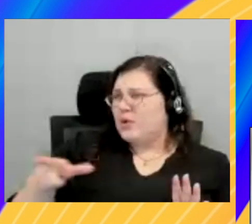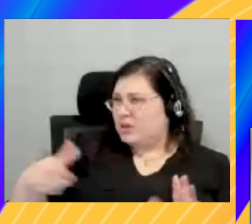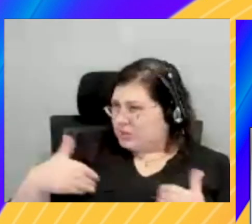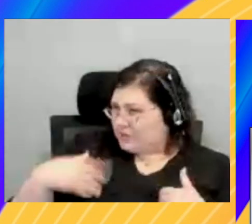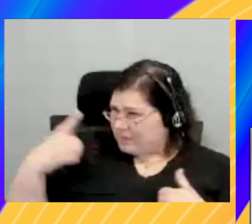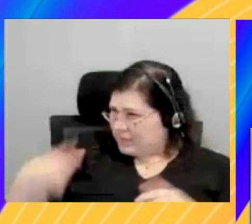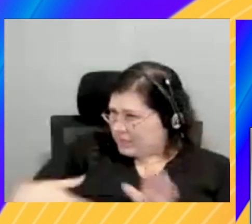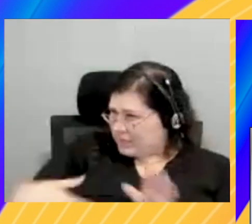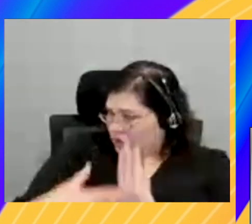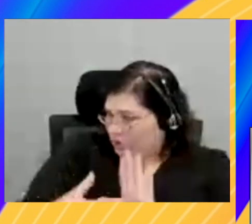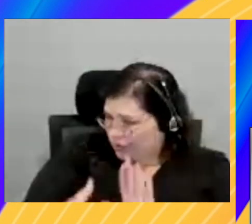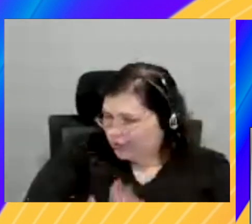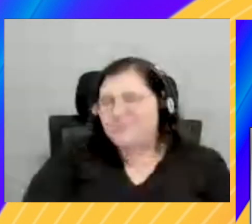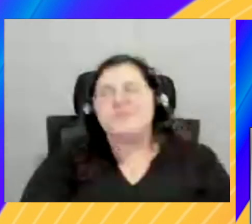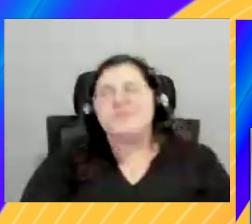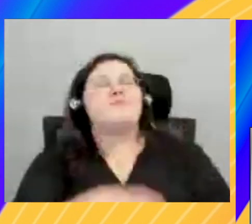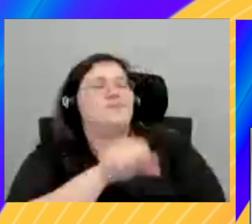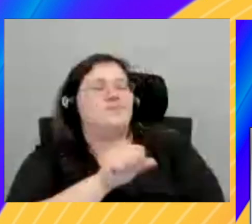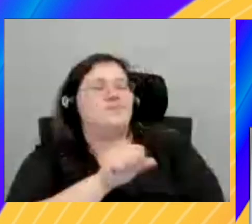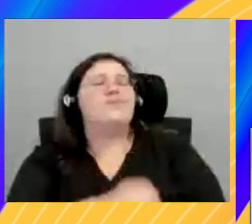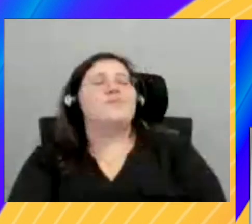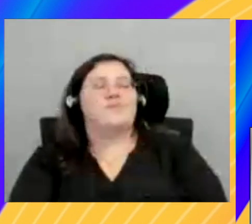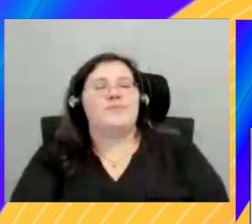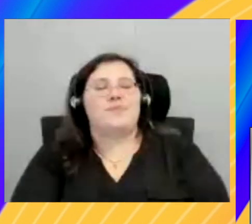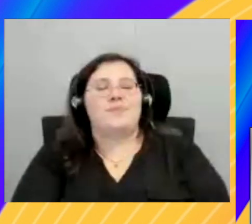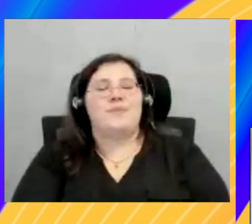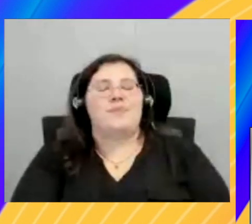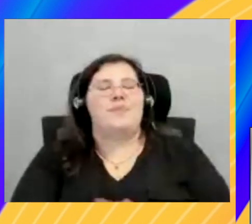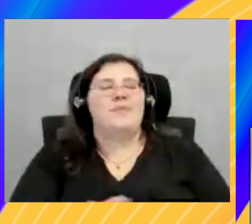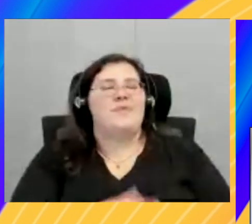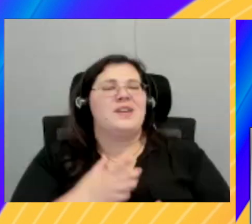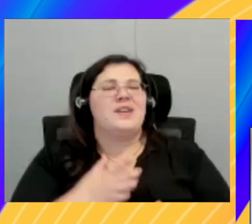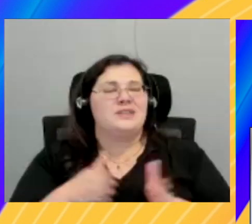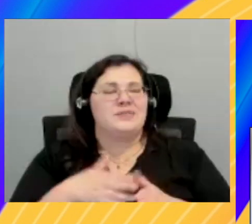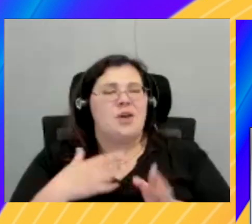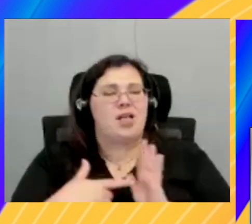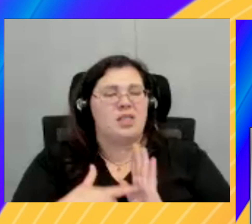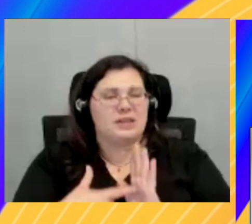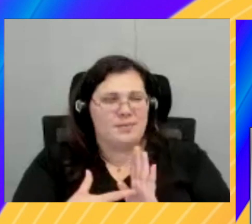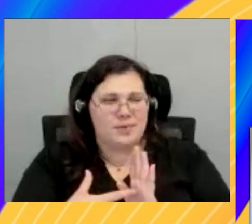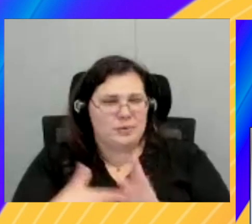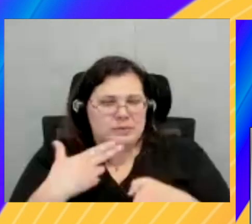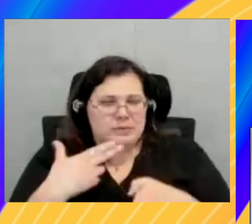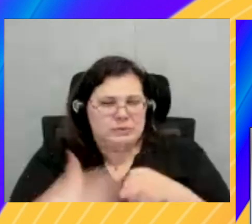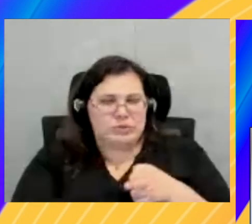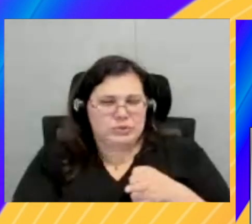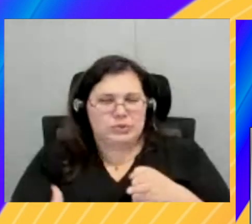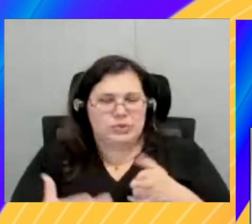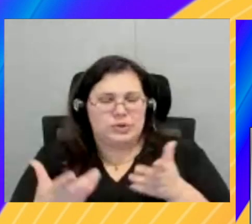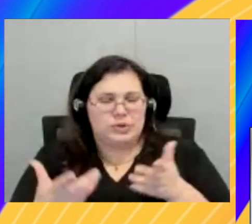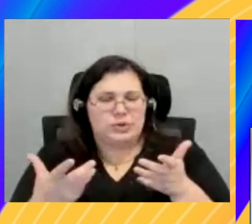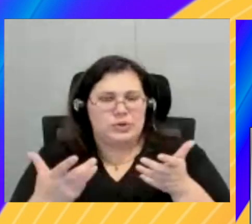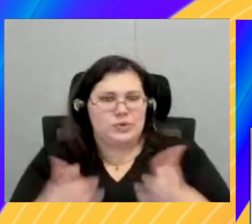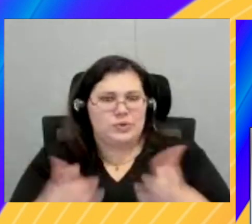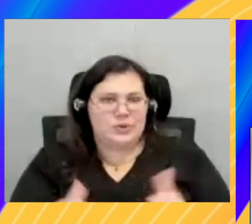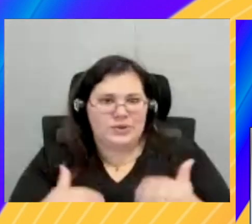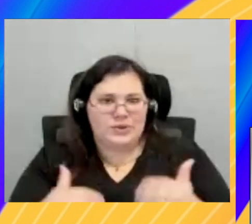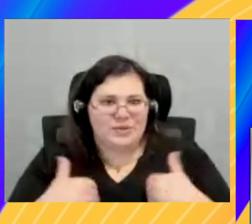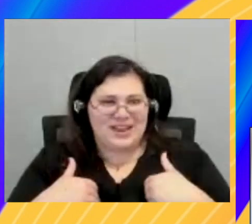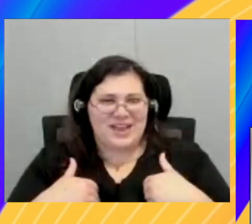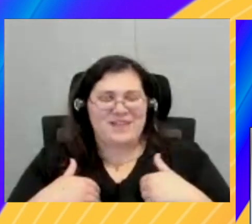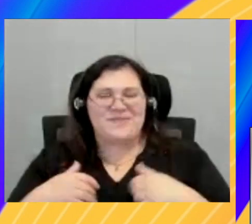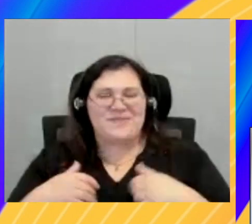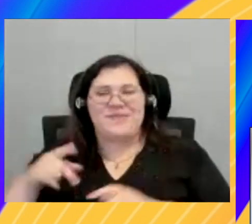I do indeed. Let's start with just a small deck. I'll keep it short because we don't want to stare at PowerPoints. More exciting to get to the